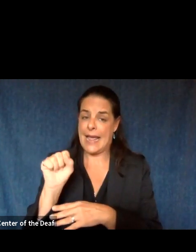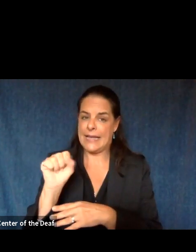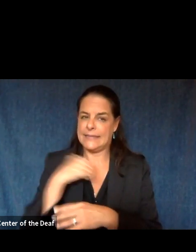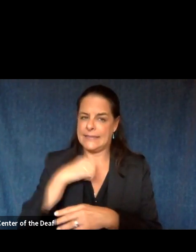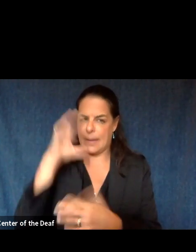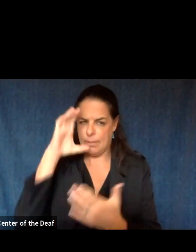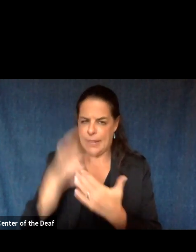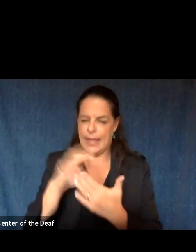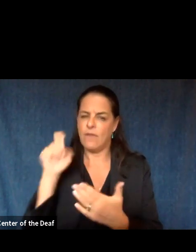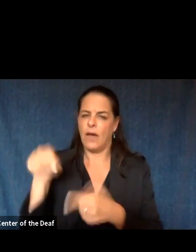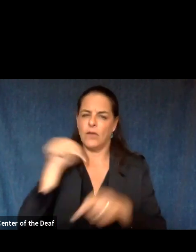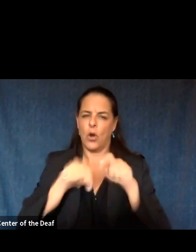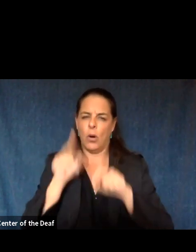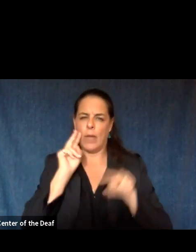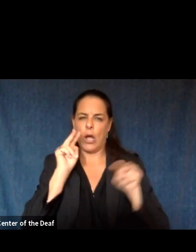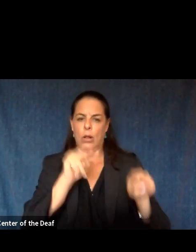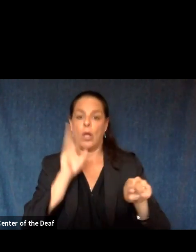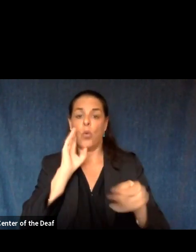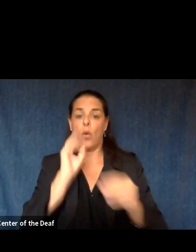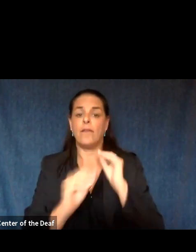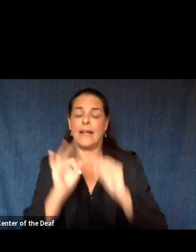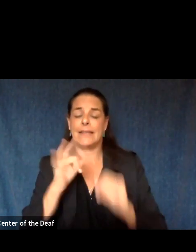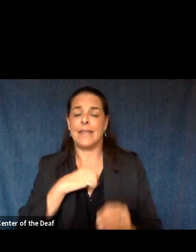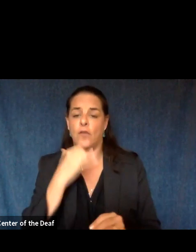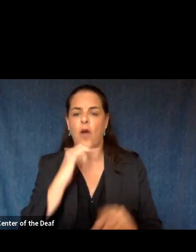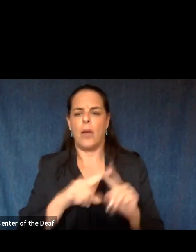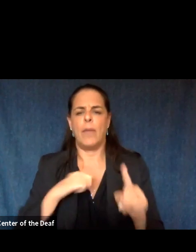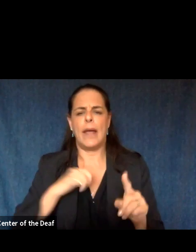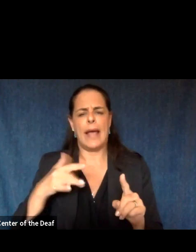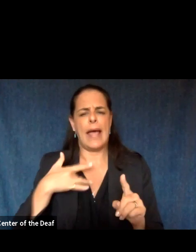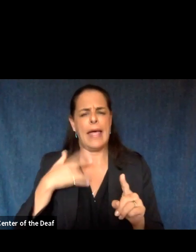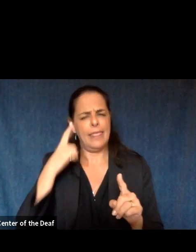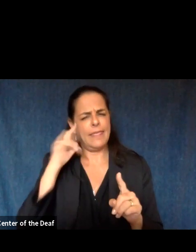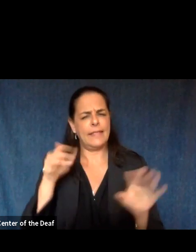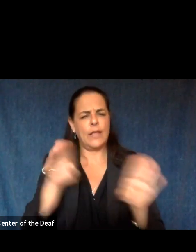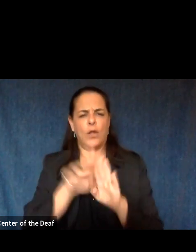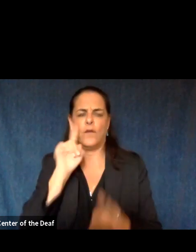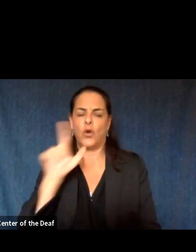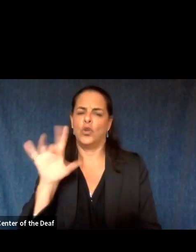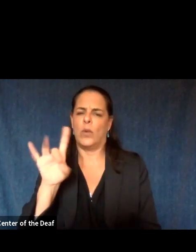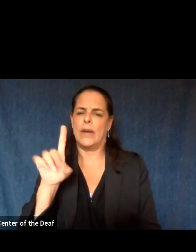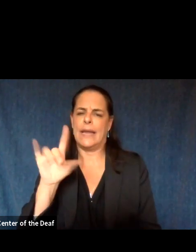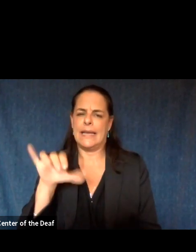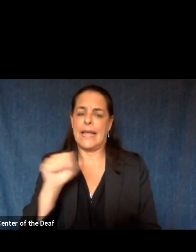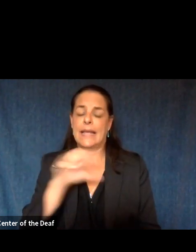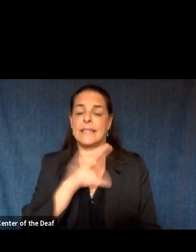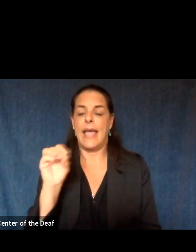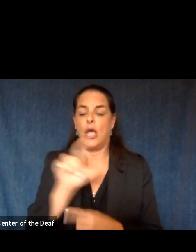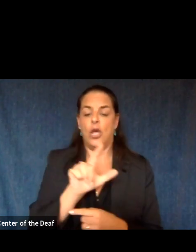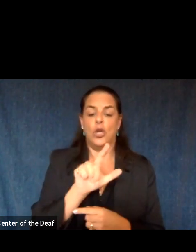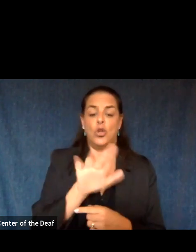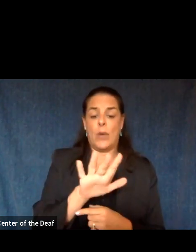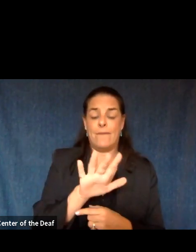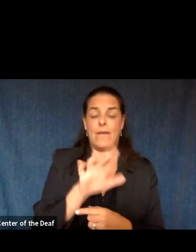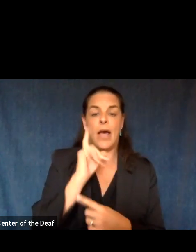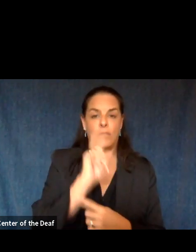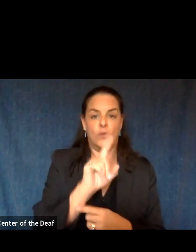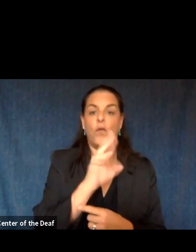back and look at it. We'll correct this if I'm wrong, but I believe it was the closure was for 28 days and the 25 regulation was for 14